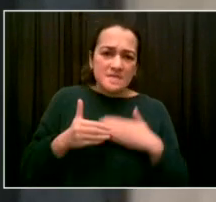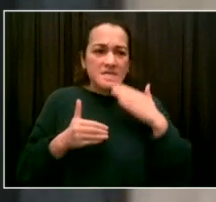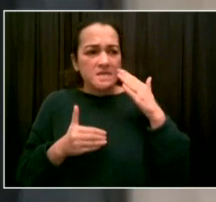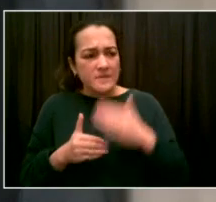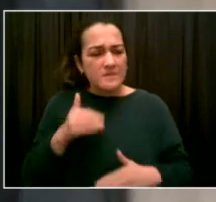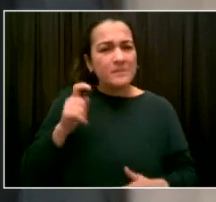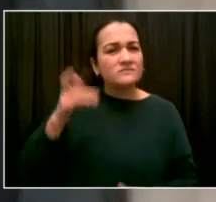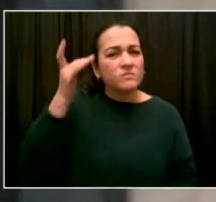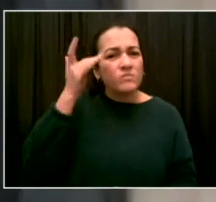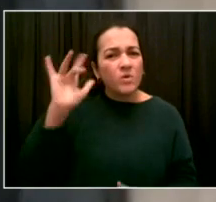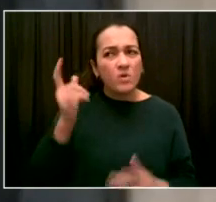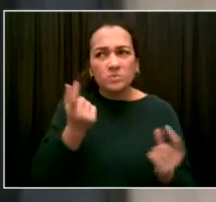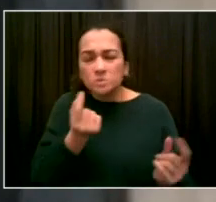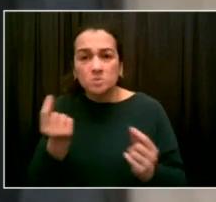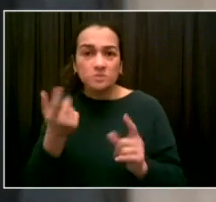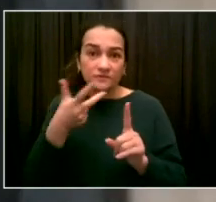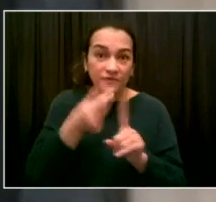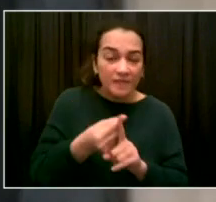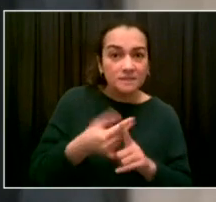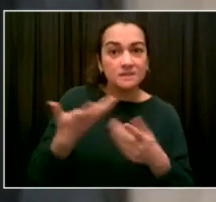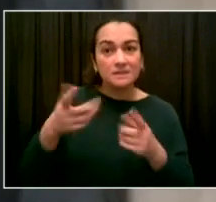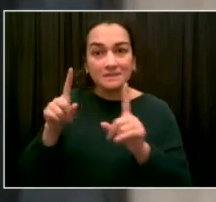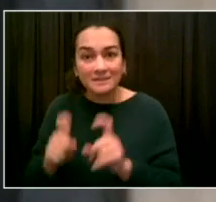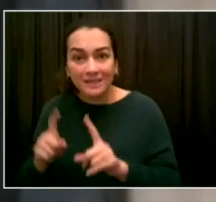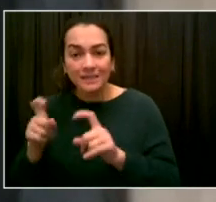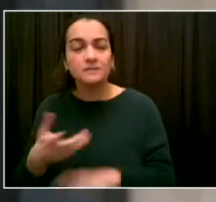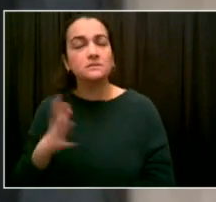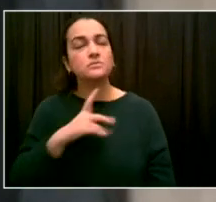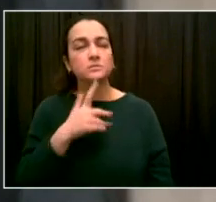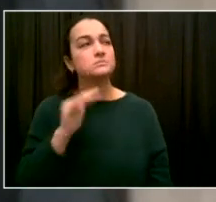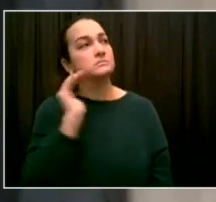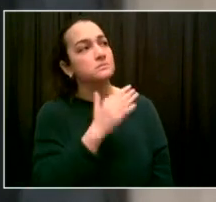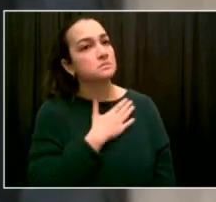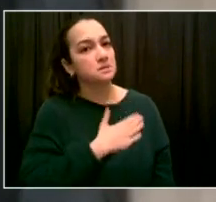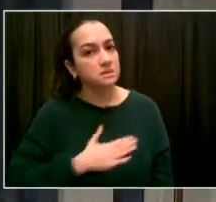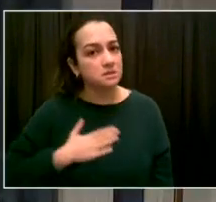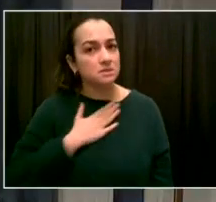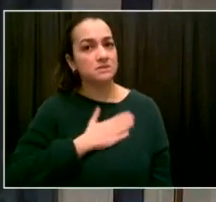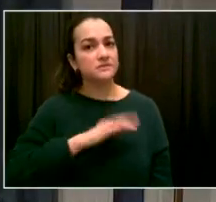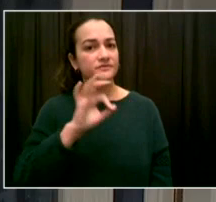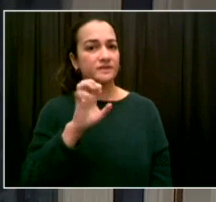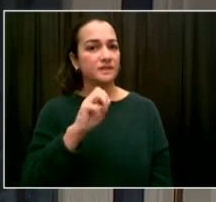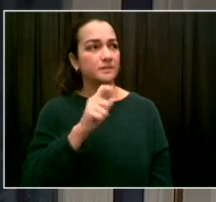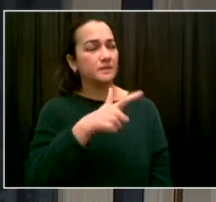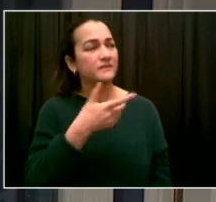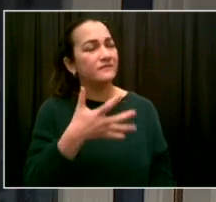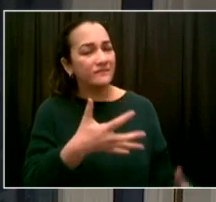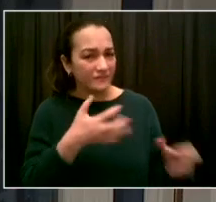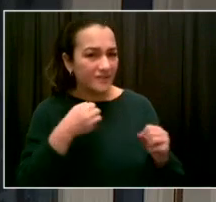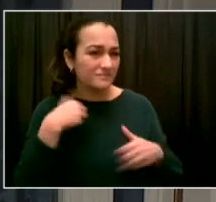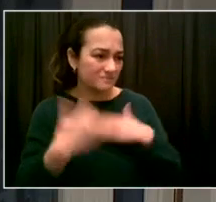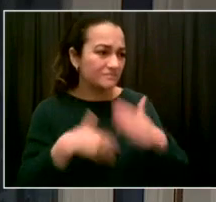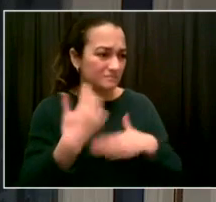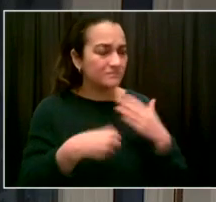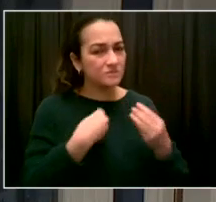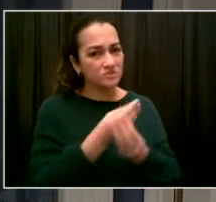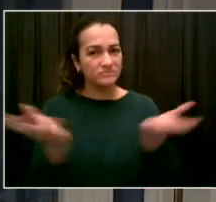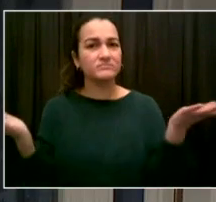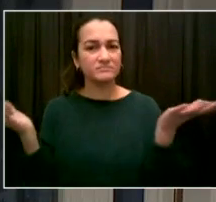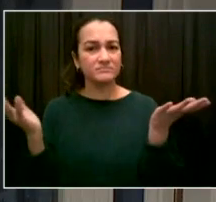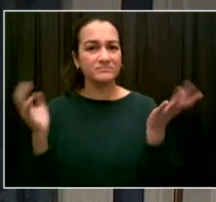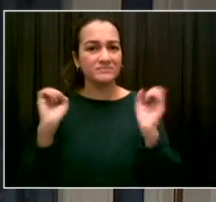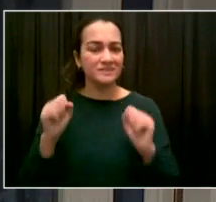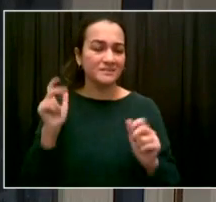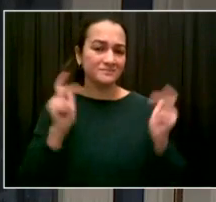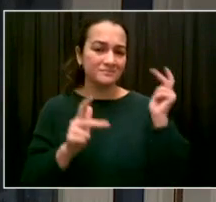do it ASAP, and that's what I'm going to be fighting for in the next day. Well, you remember the old E.F. Hutton ads? Yes. You know, when